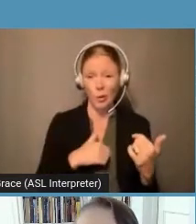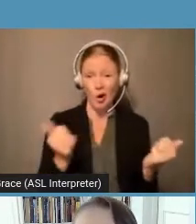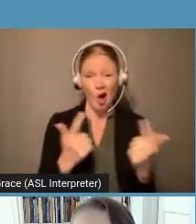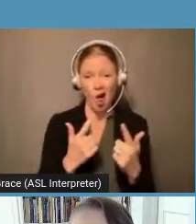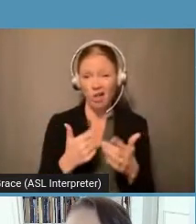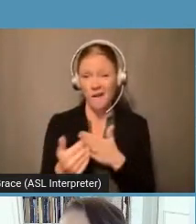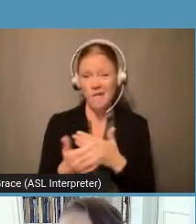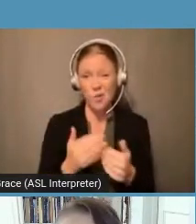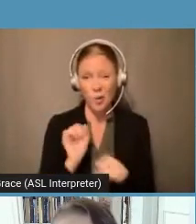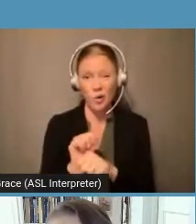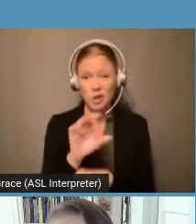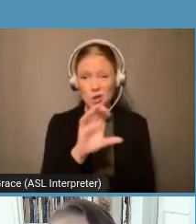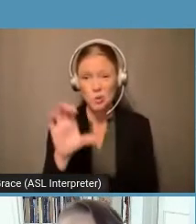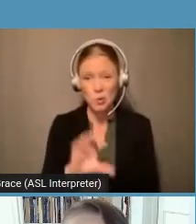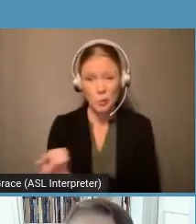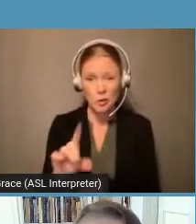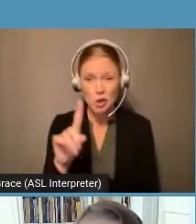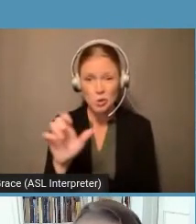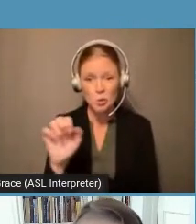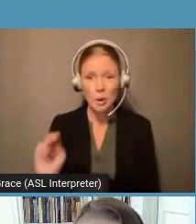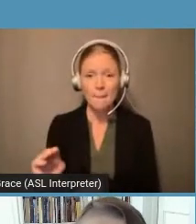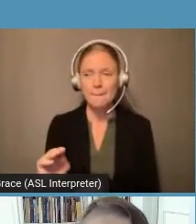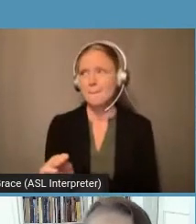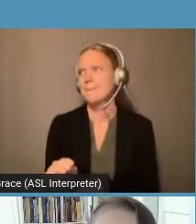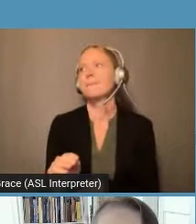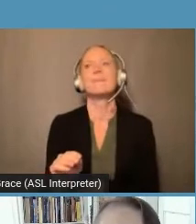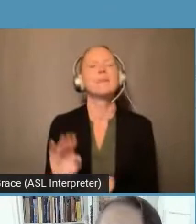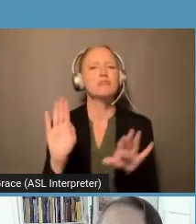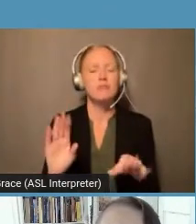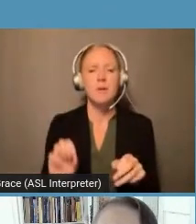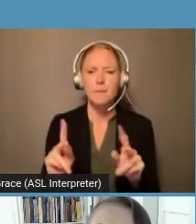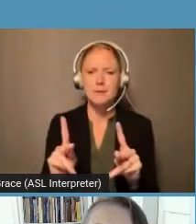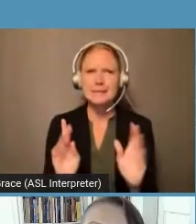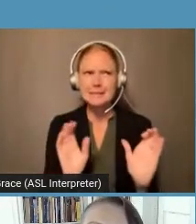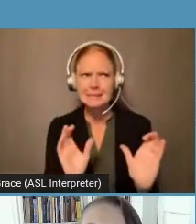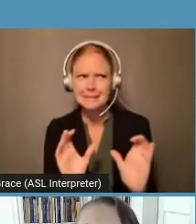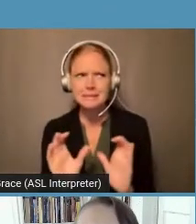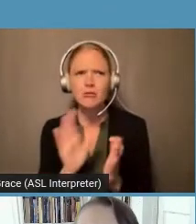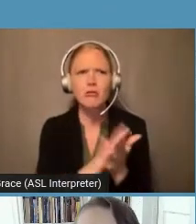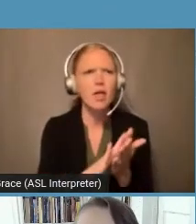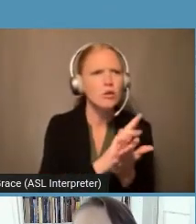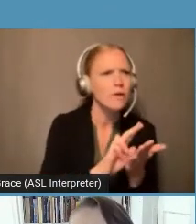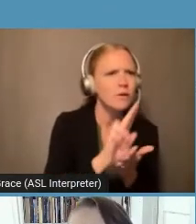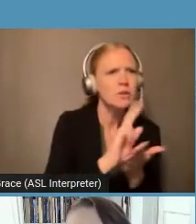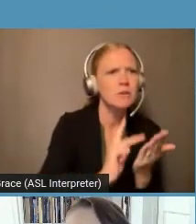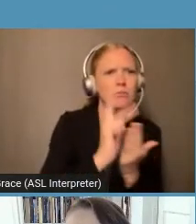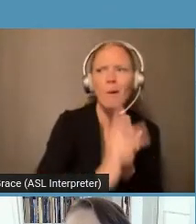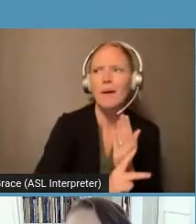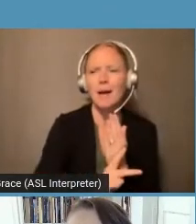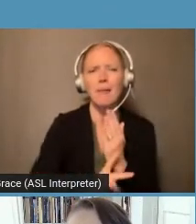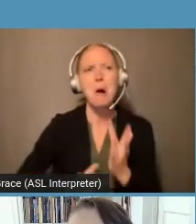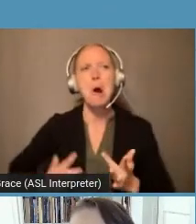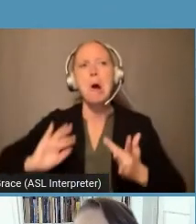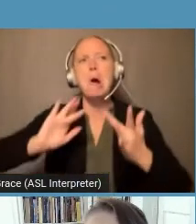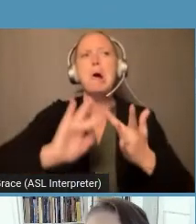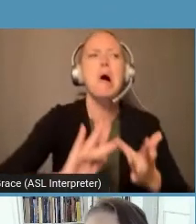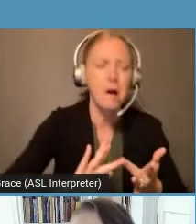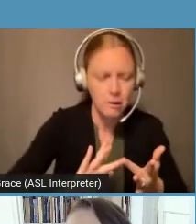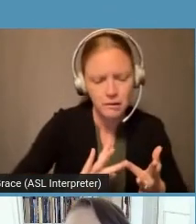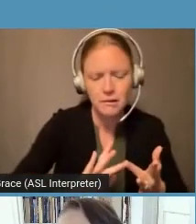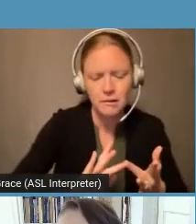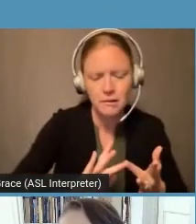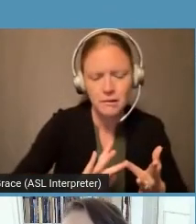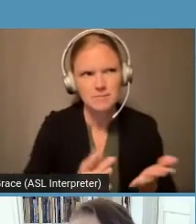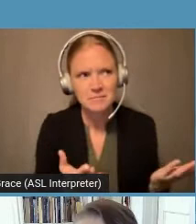Zoom, it's a great opportunity to kind of hunt for those programs and reach out and use those resources to really stretch